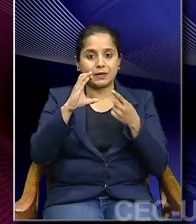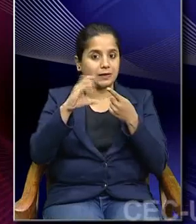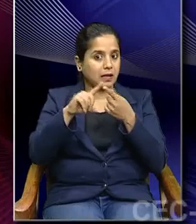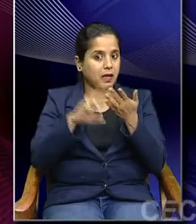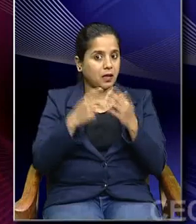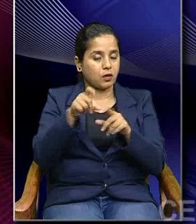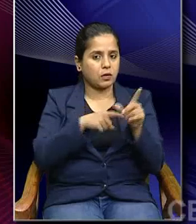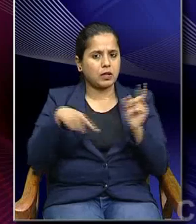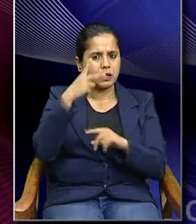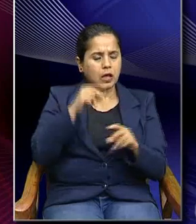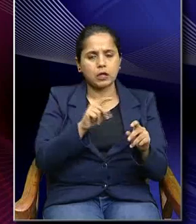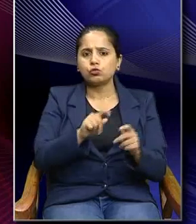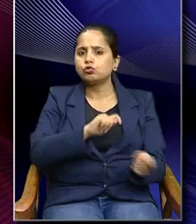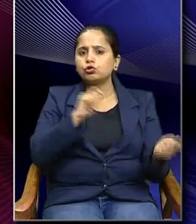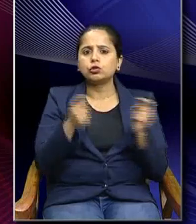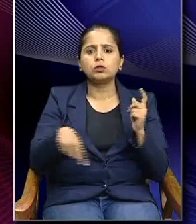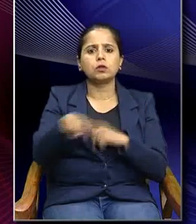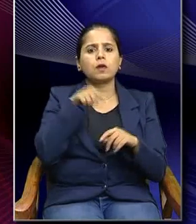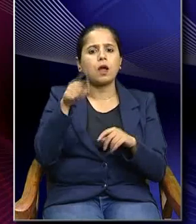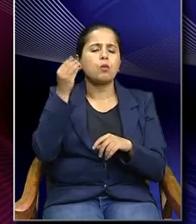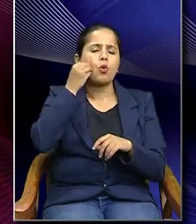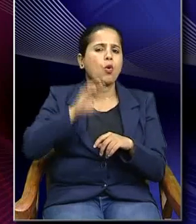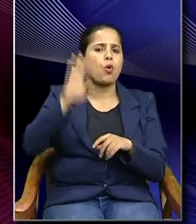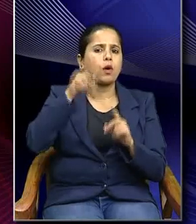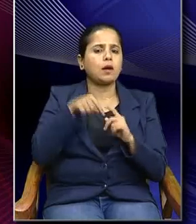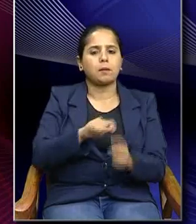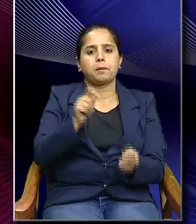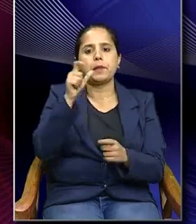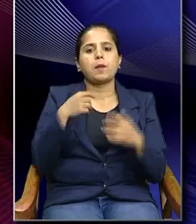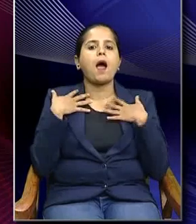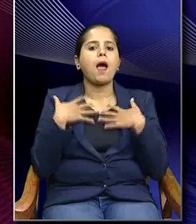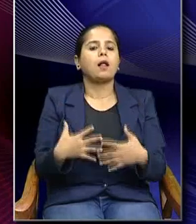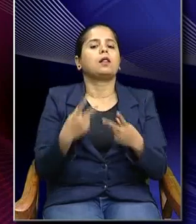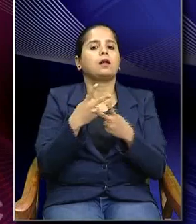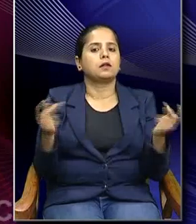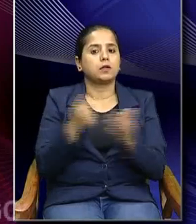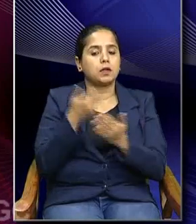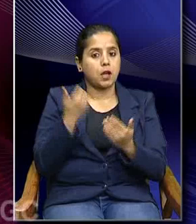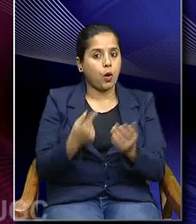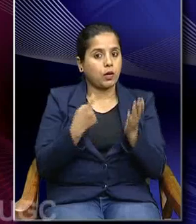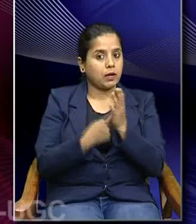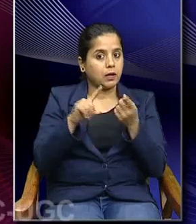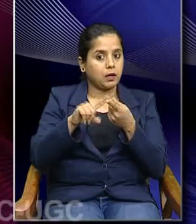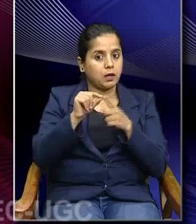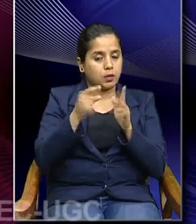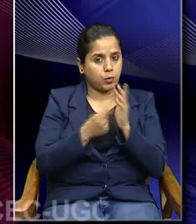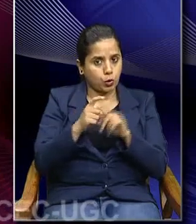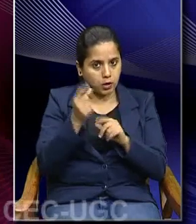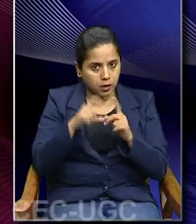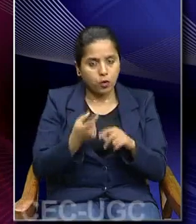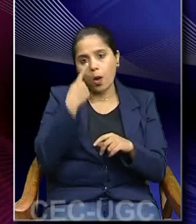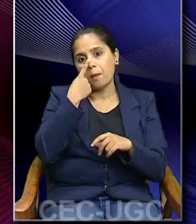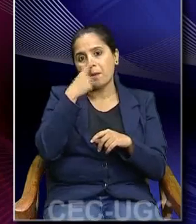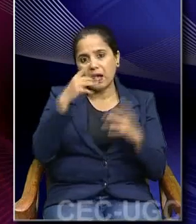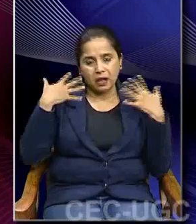we see shift from traditional approach to emphasizing individual health. Now, reproductive health, maternal health has